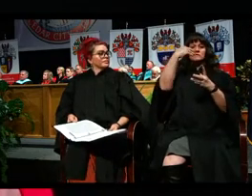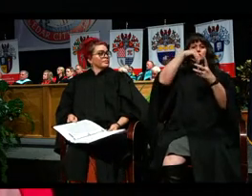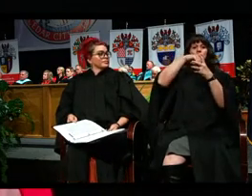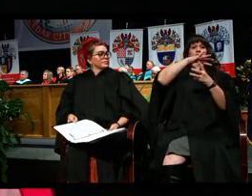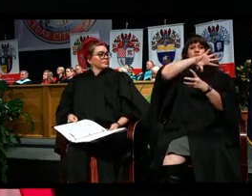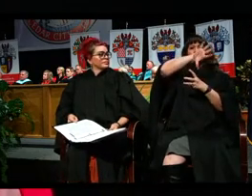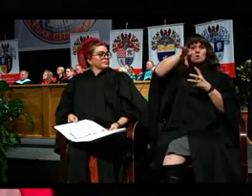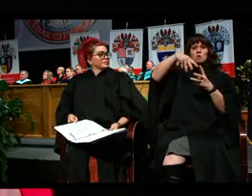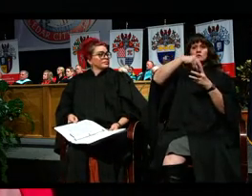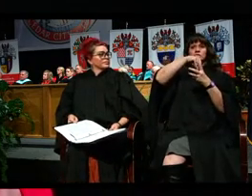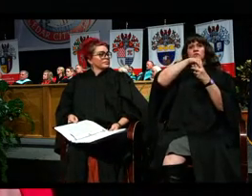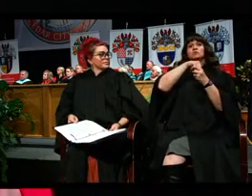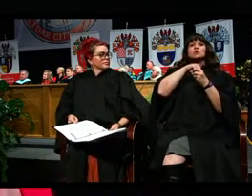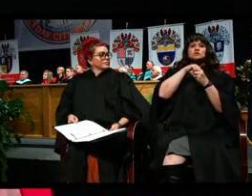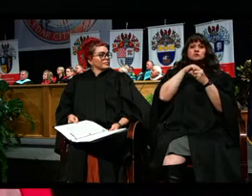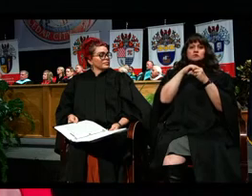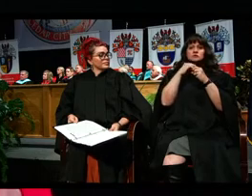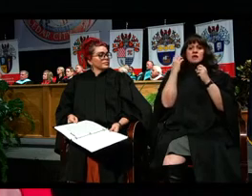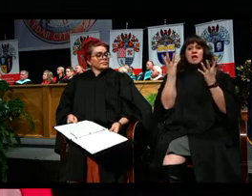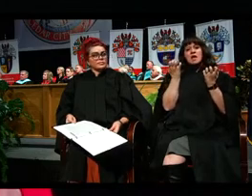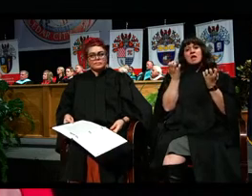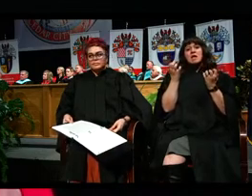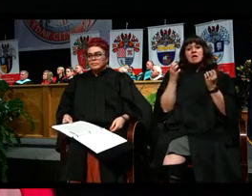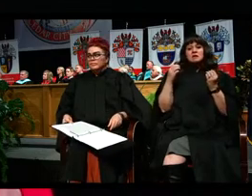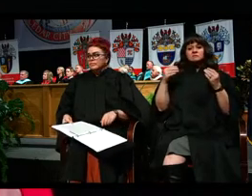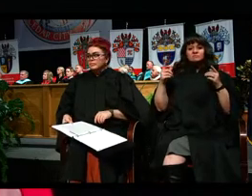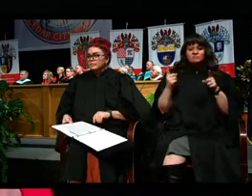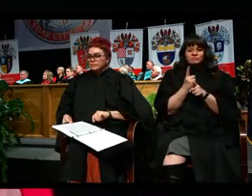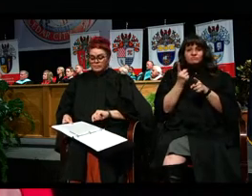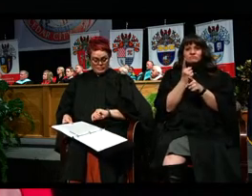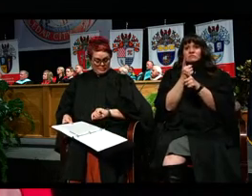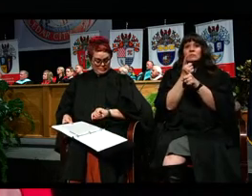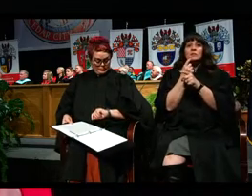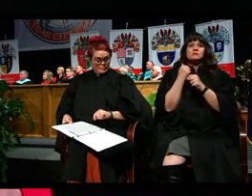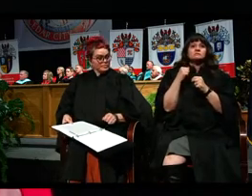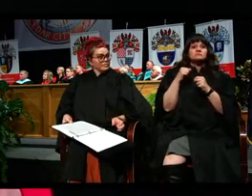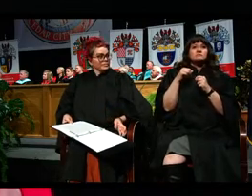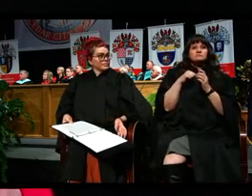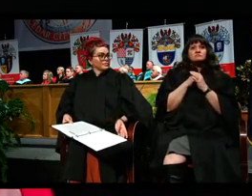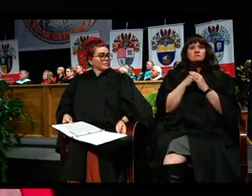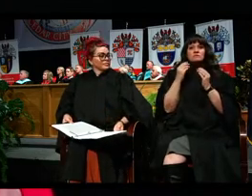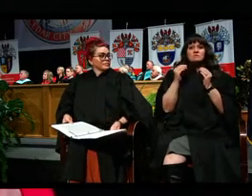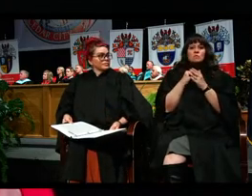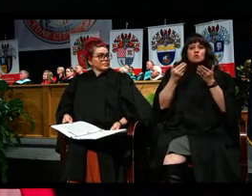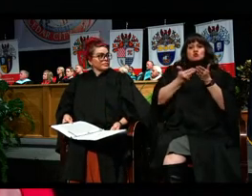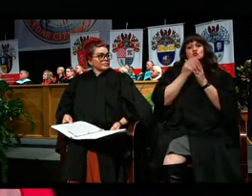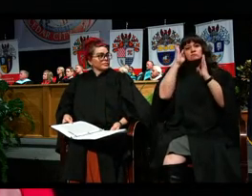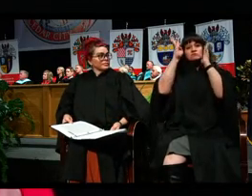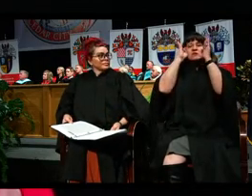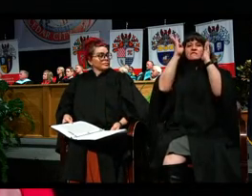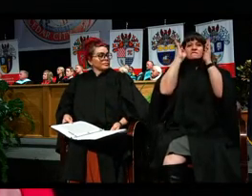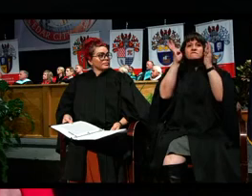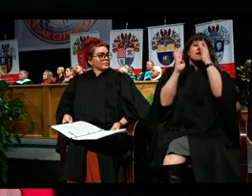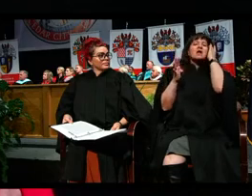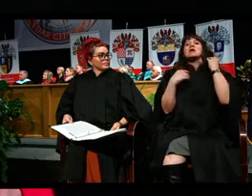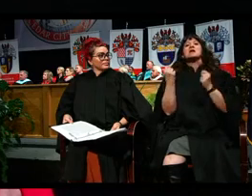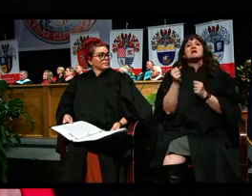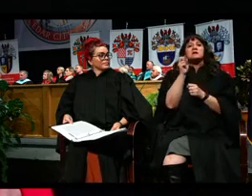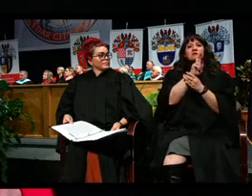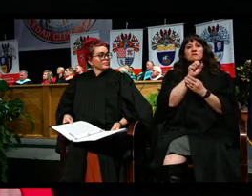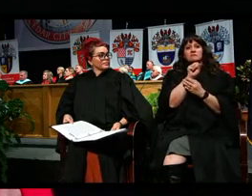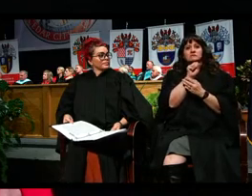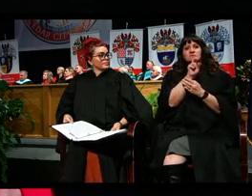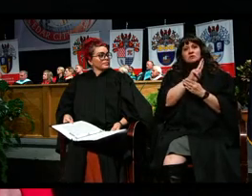innovative institution of higher education where students can achieve personal growth, civic responsibility,